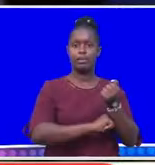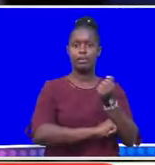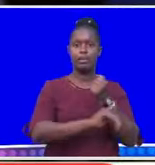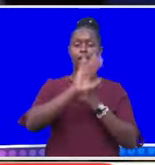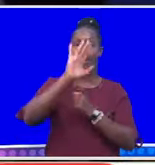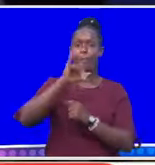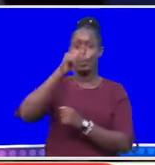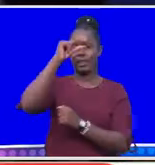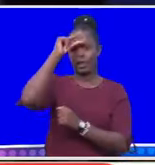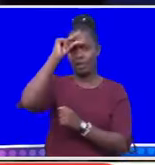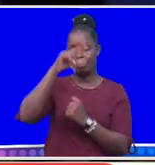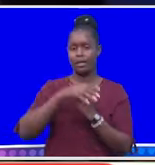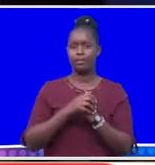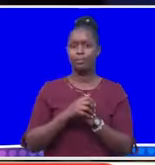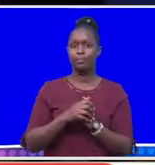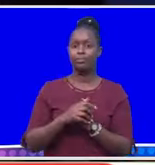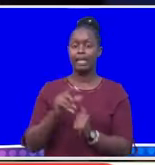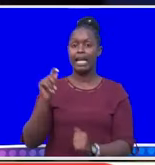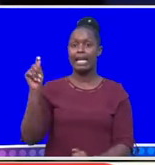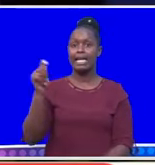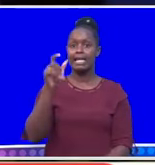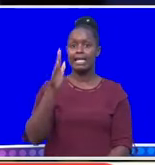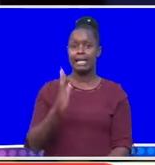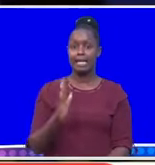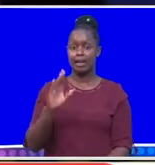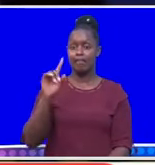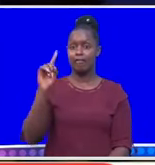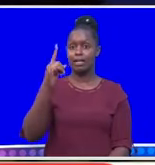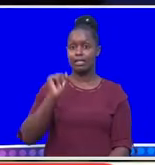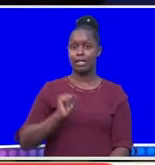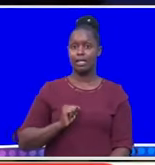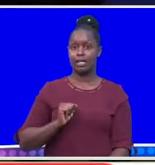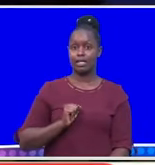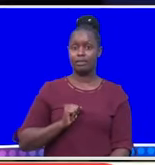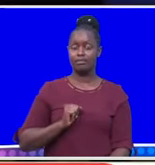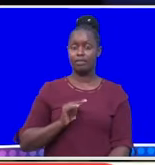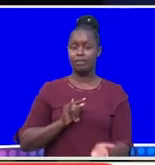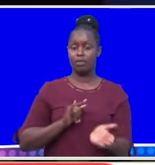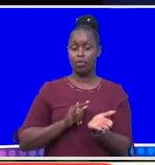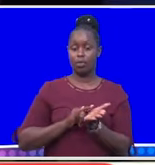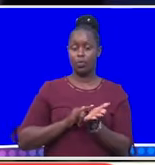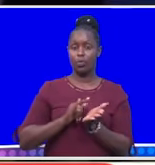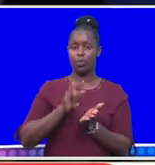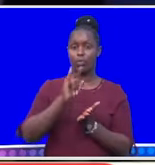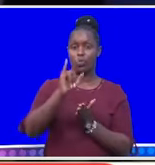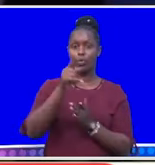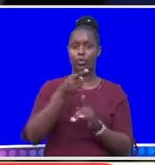First Lady of Kenya flew from Nairobi